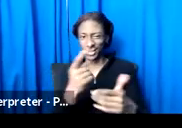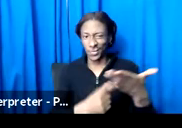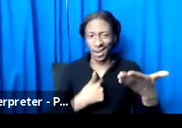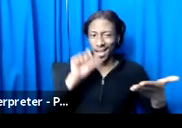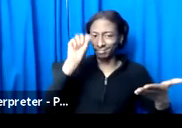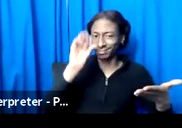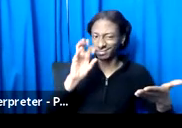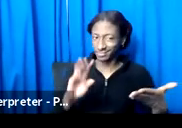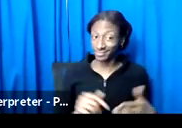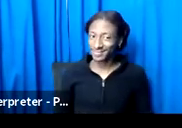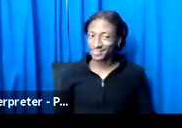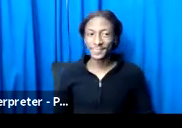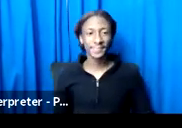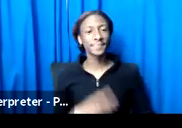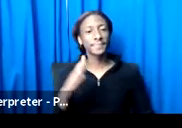Next slide.